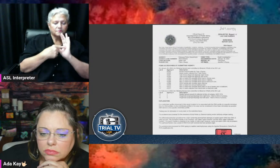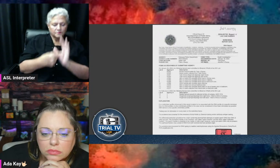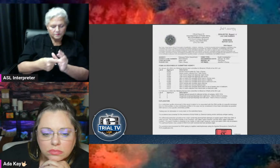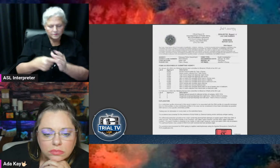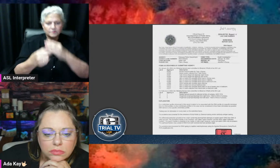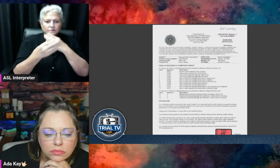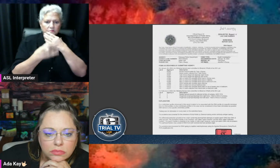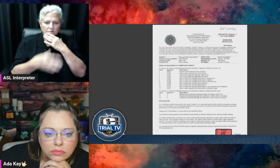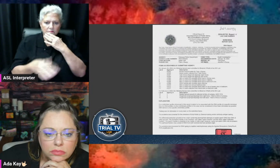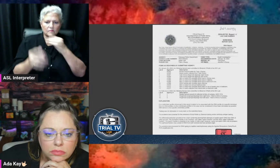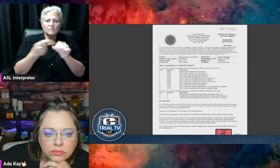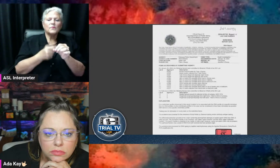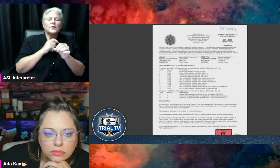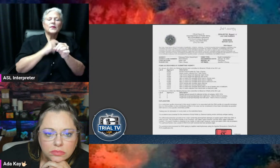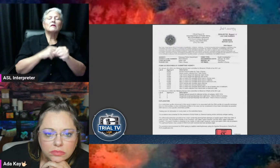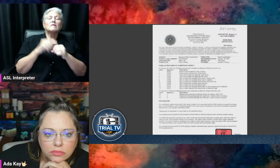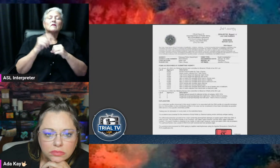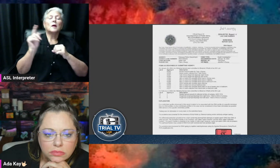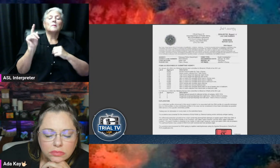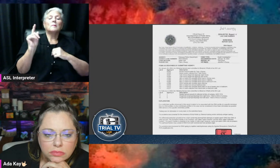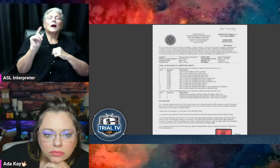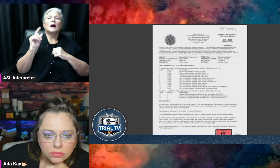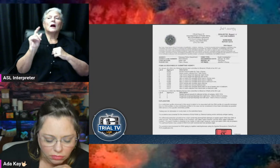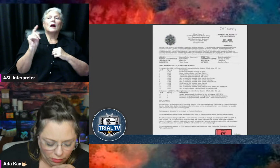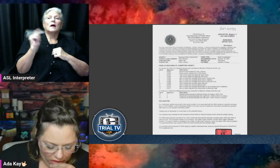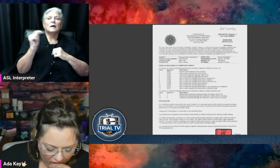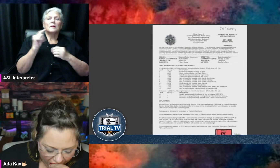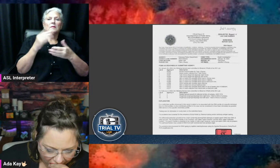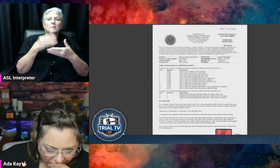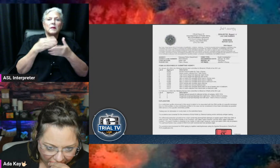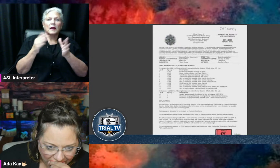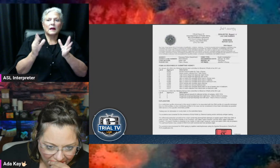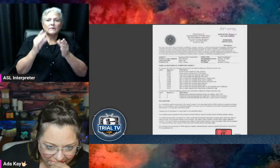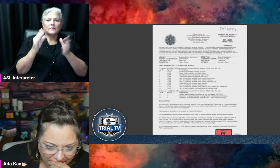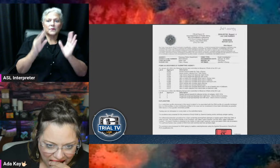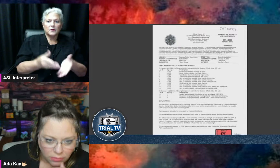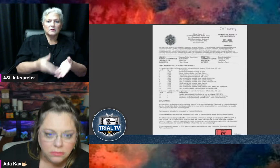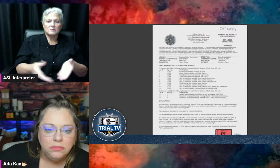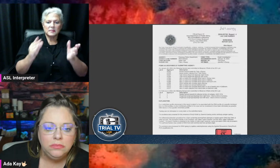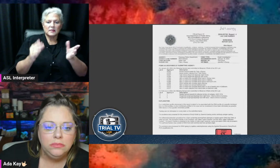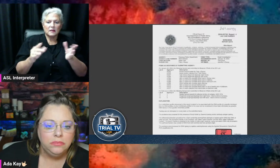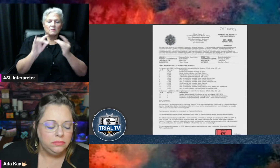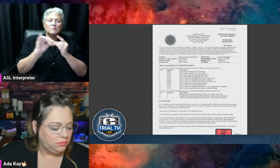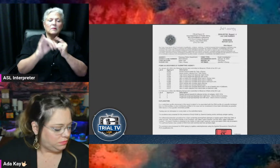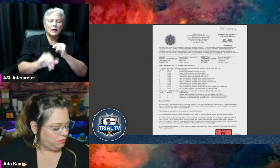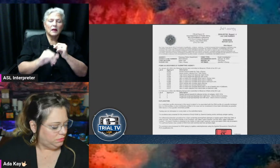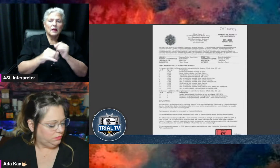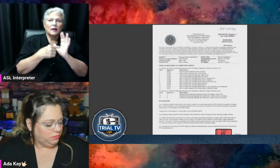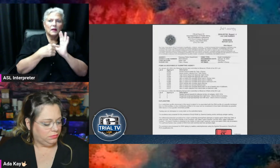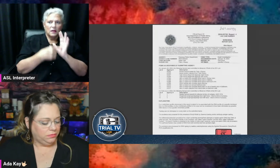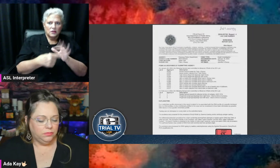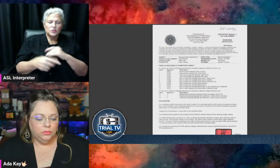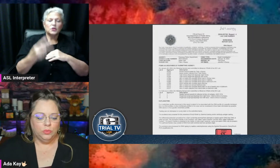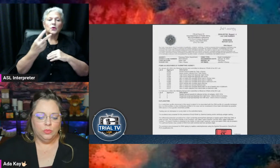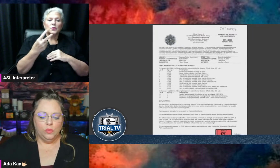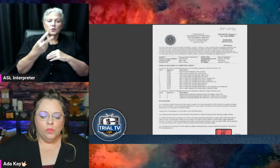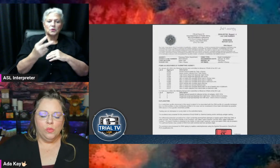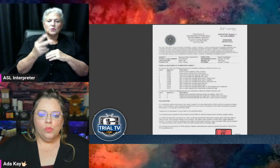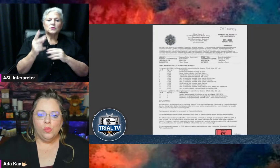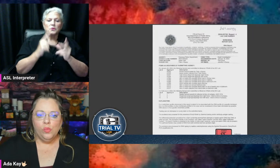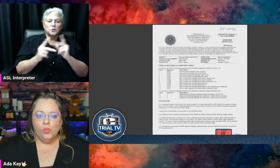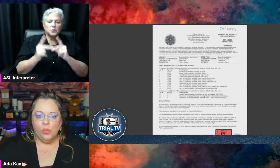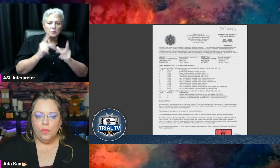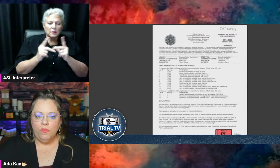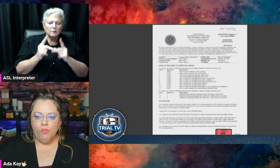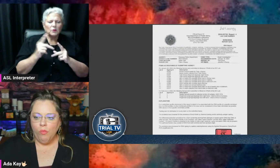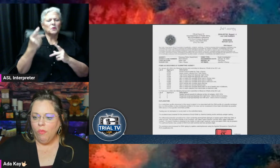The DNA profile developed indicated a mixture of 2 individuals, and due to the mixture complexity, no further interpretations